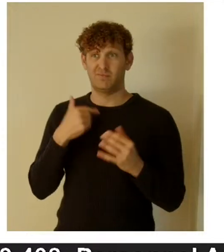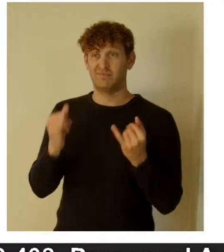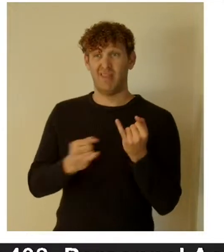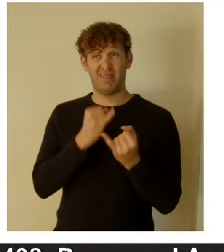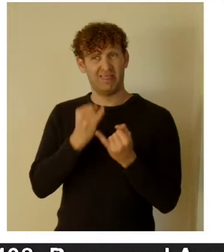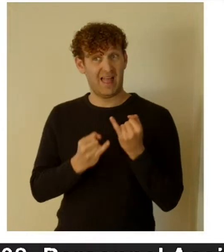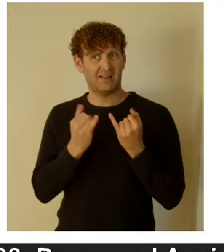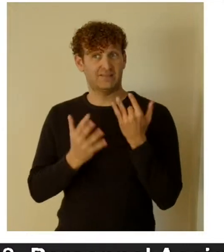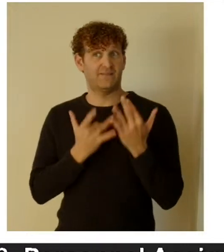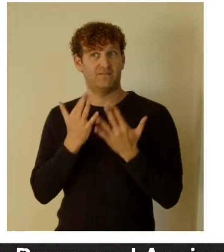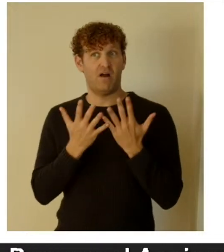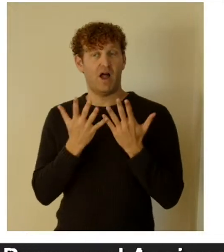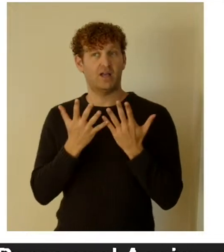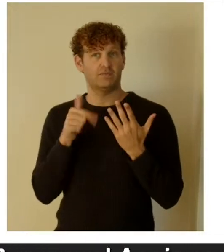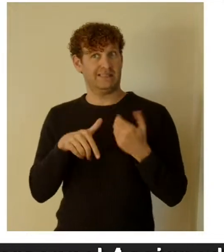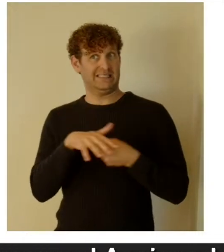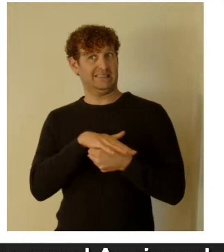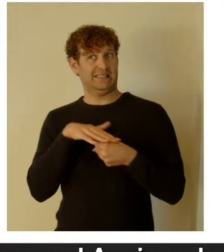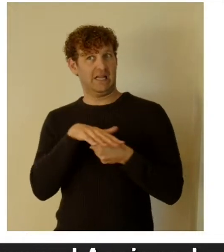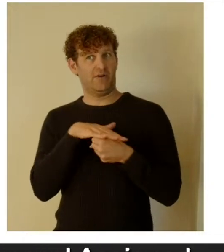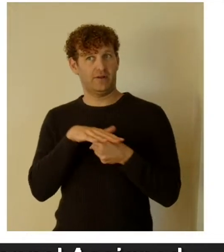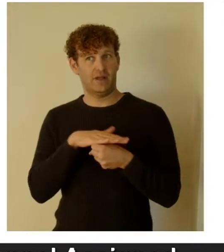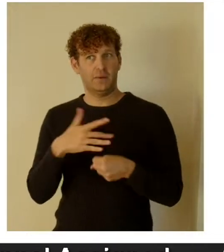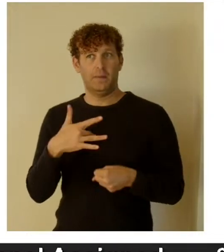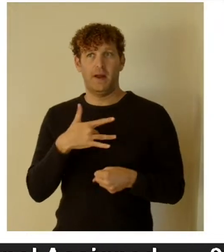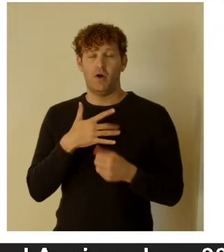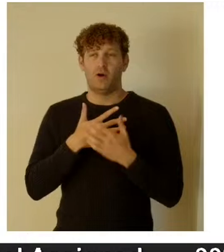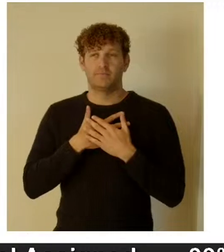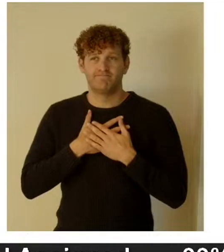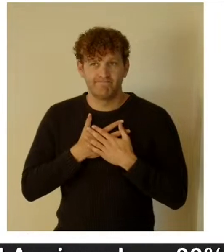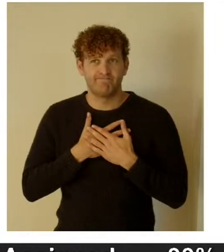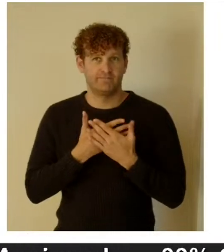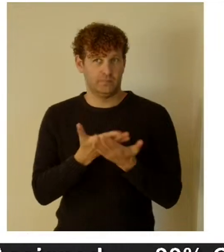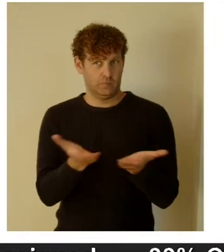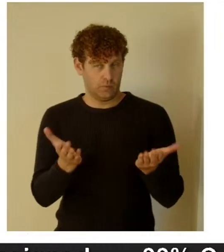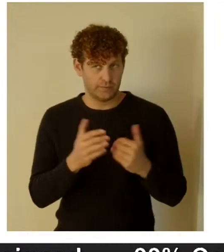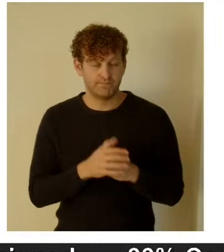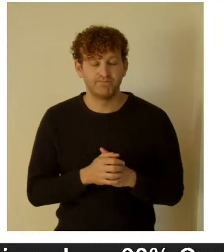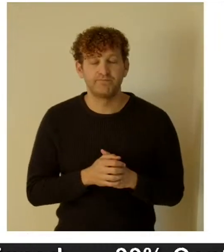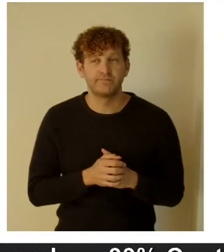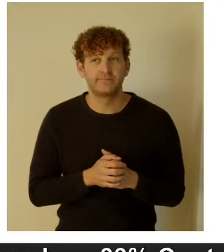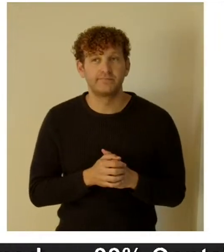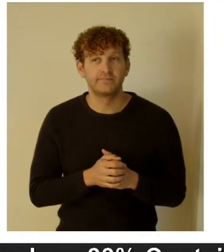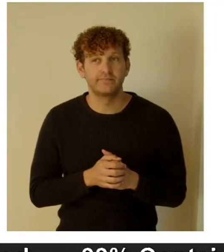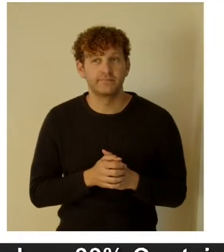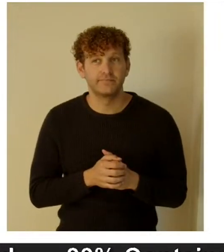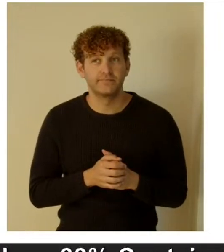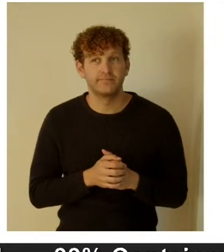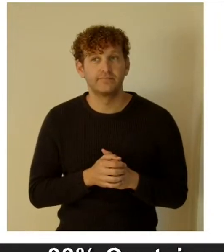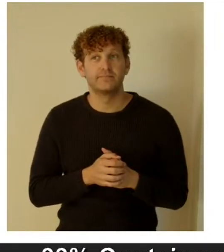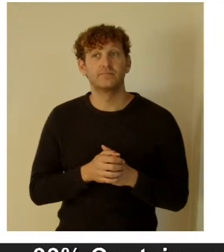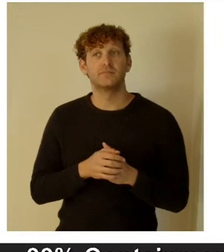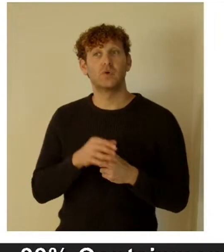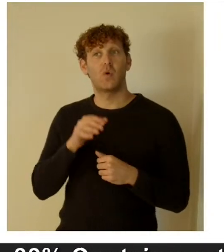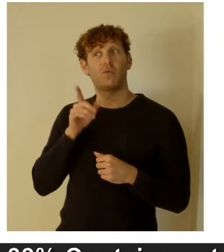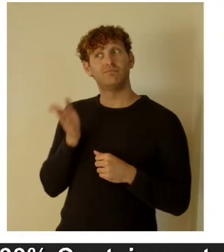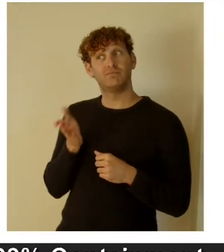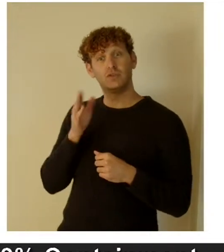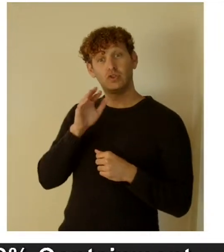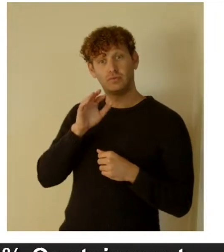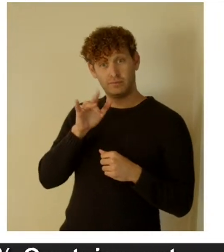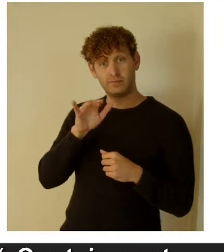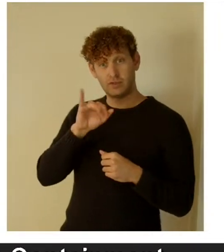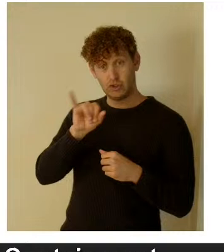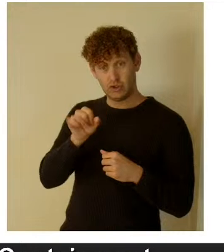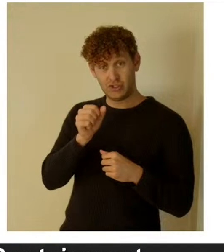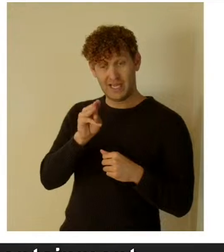area. So, my heart goes out to you all. So, you heard James's weather forecast, and we